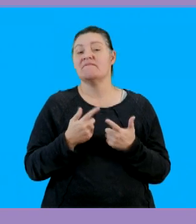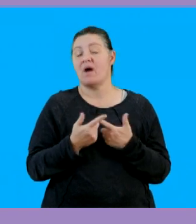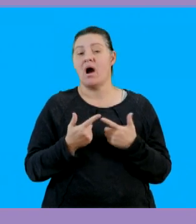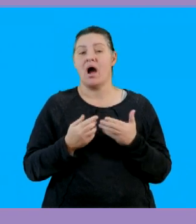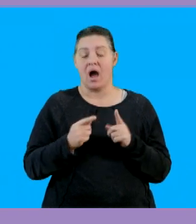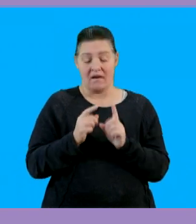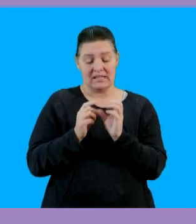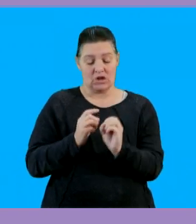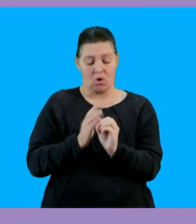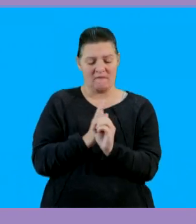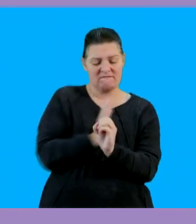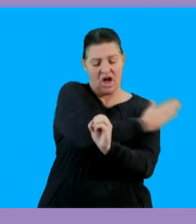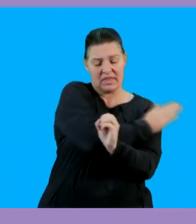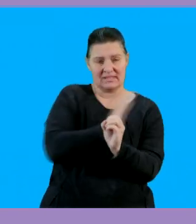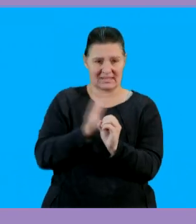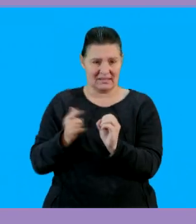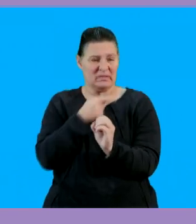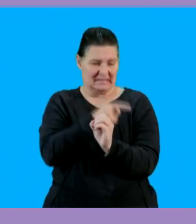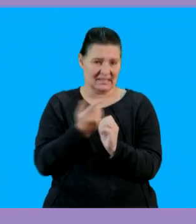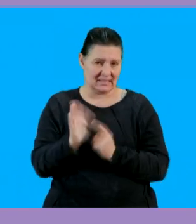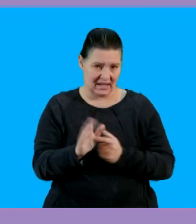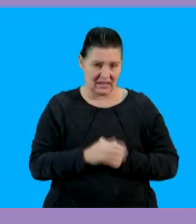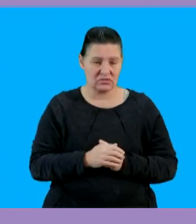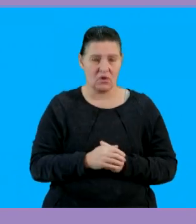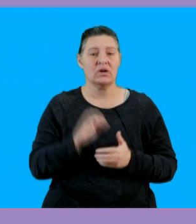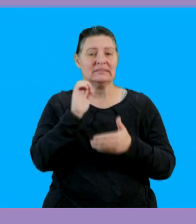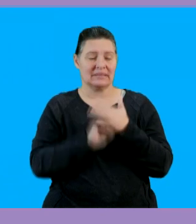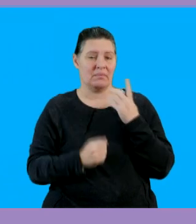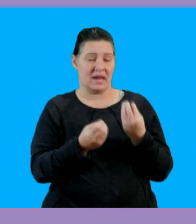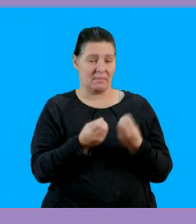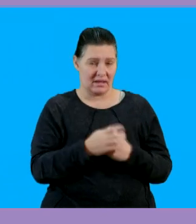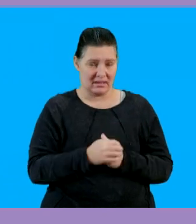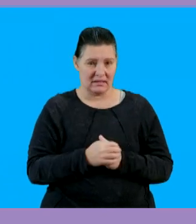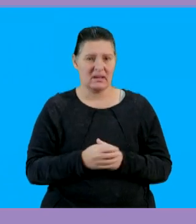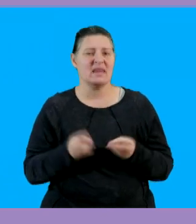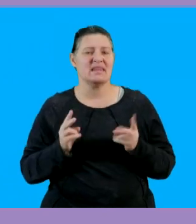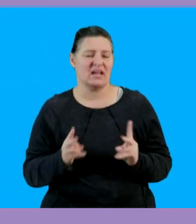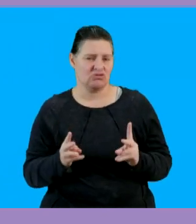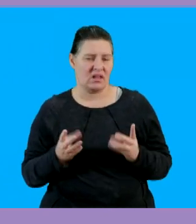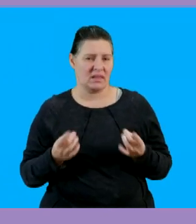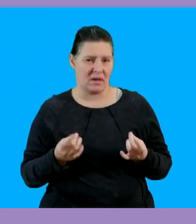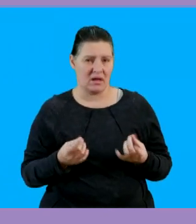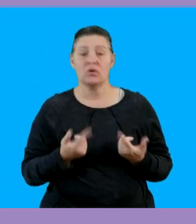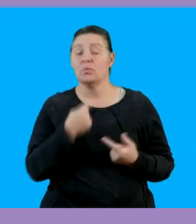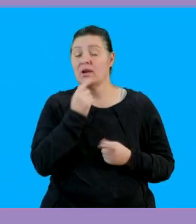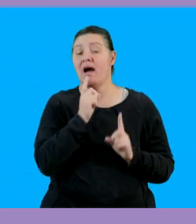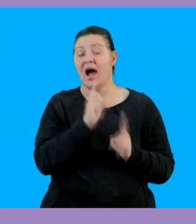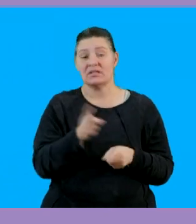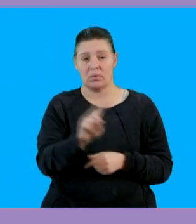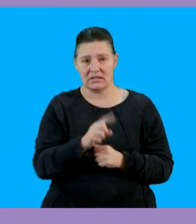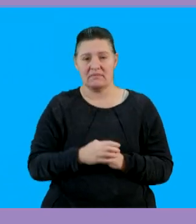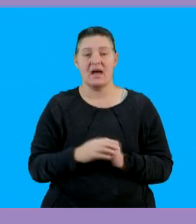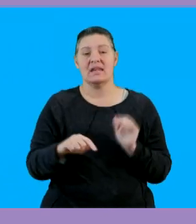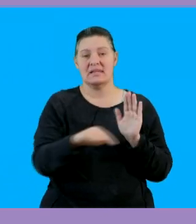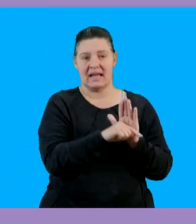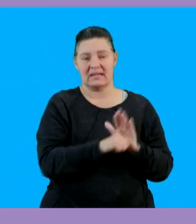one that is furthest away from 0, and we are just going to subtract those numbers, the natural numbers, which is going to give us an